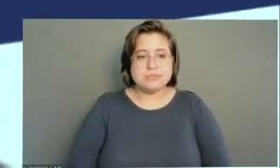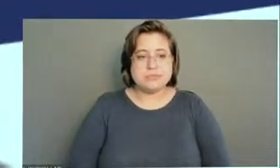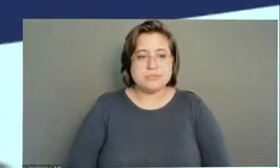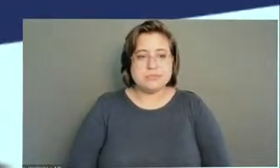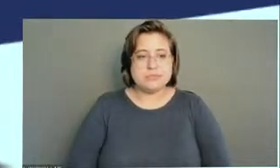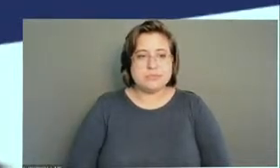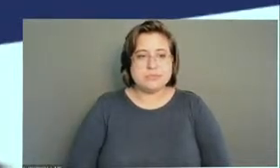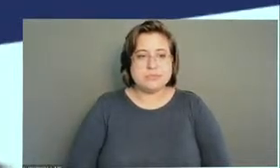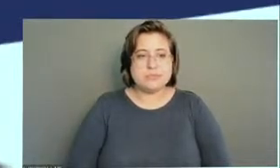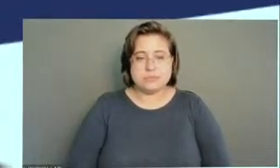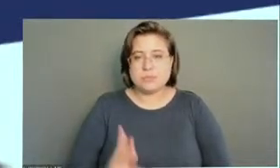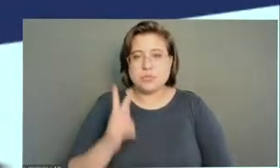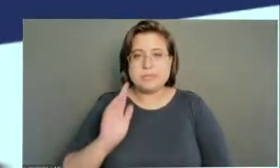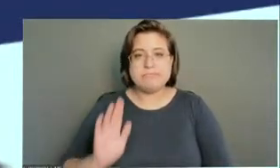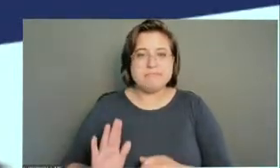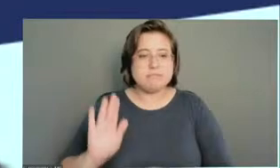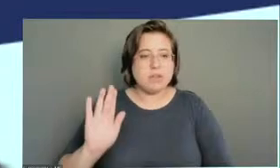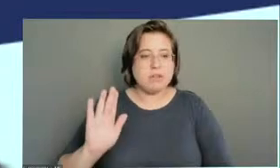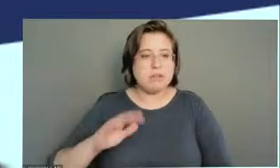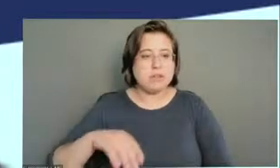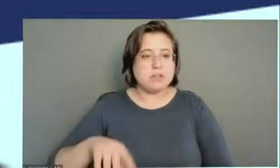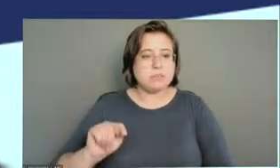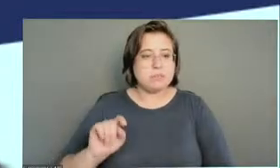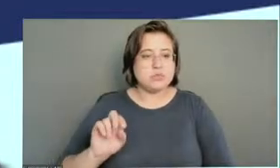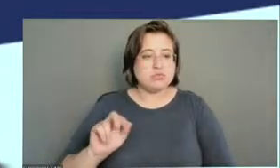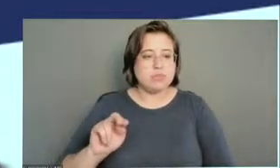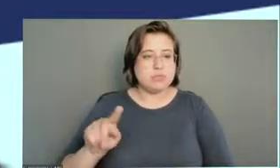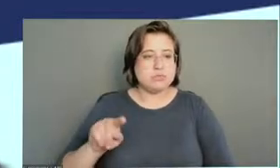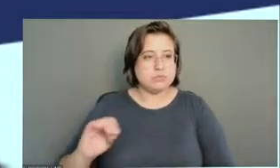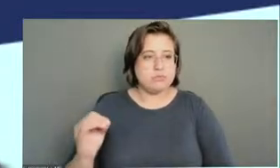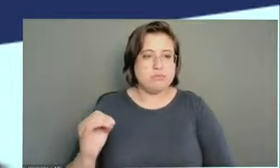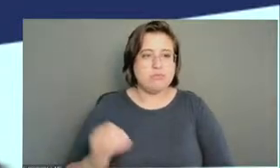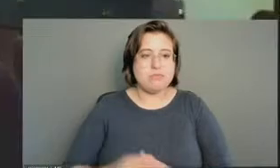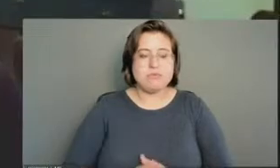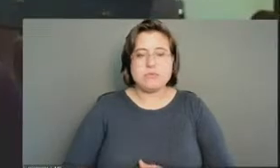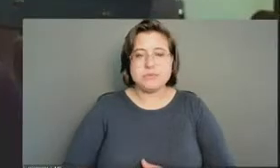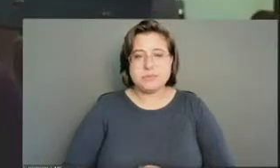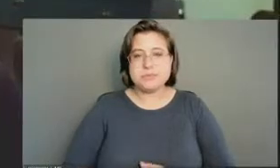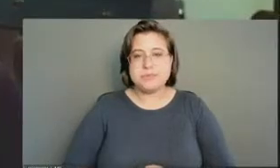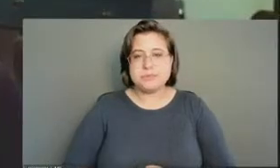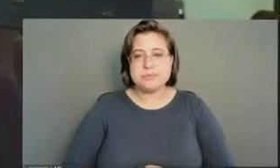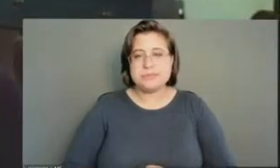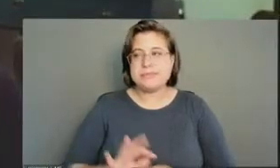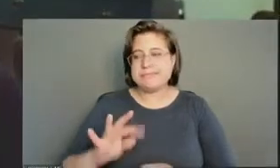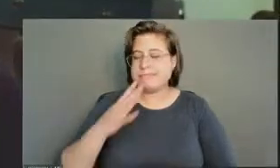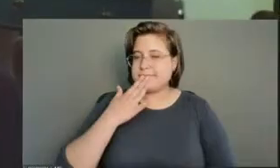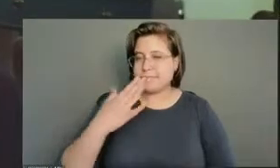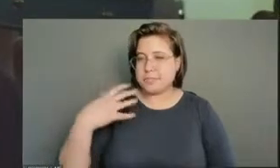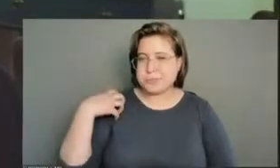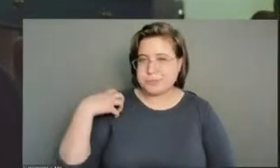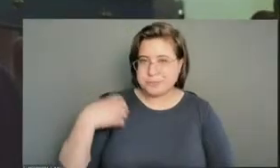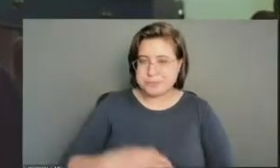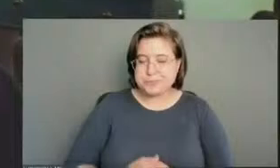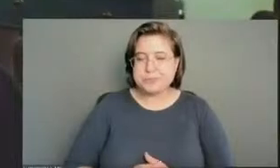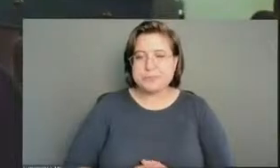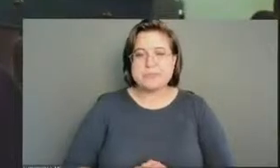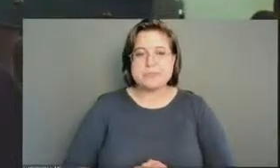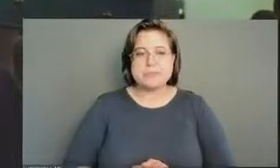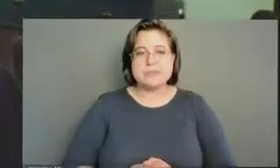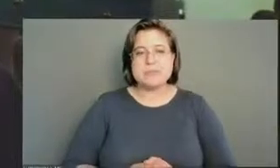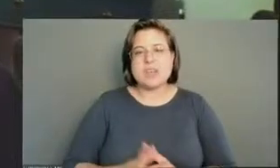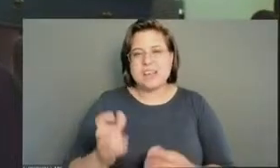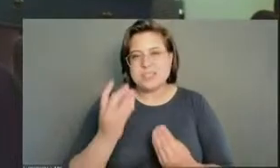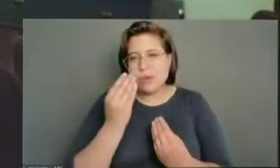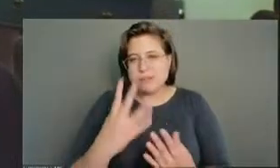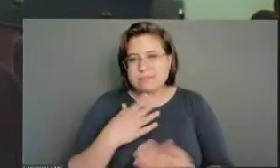I do see a hand from Mr. Toronzo, please. Thank you, Madam Chair. I just like to express my appreciation